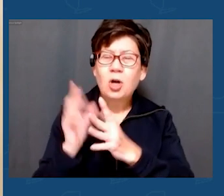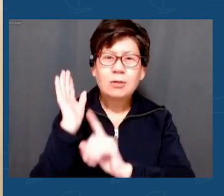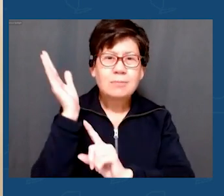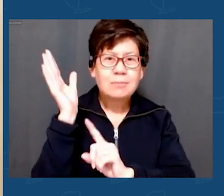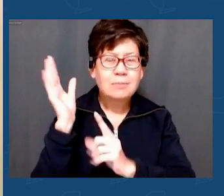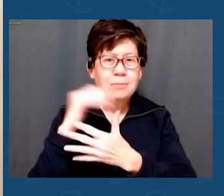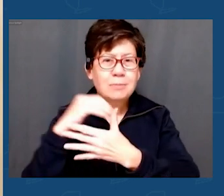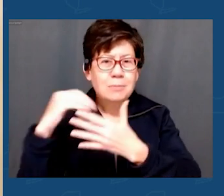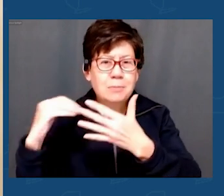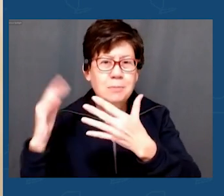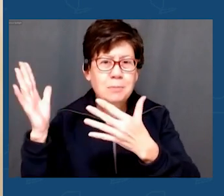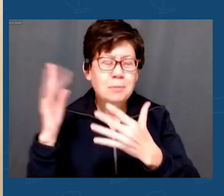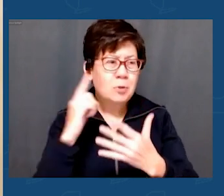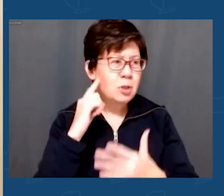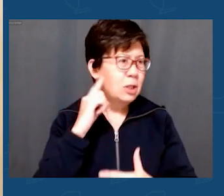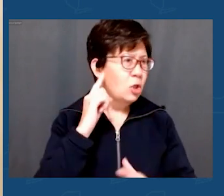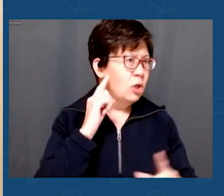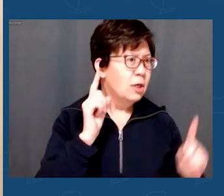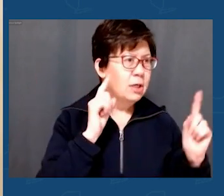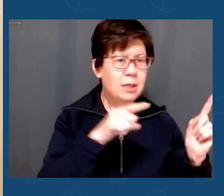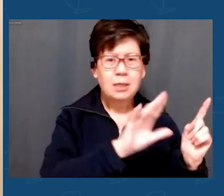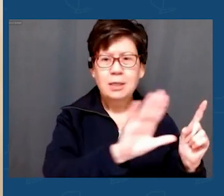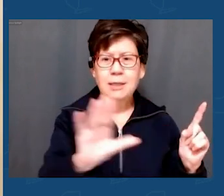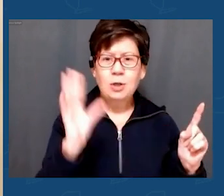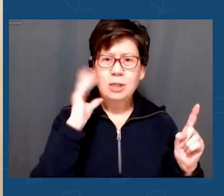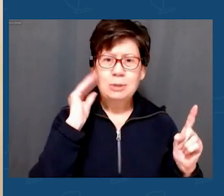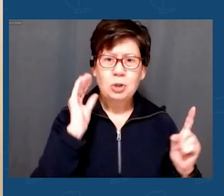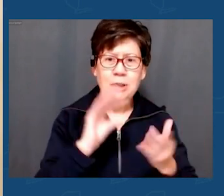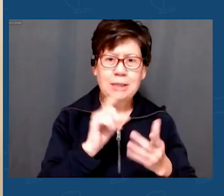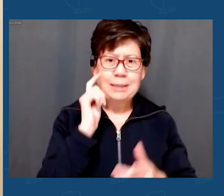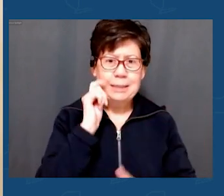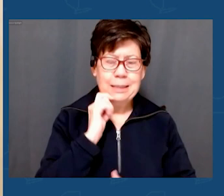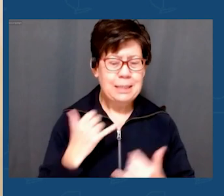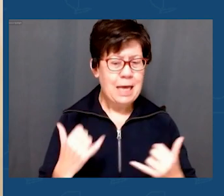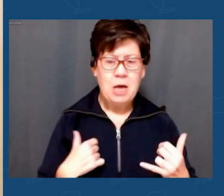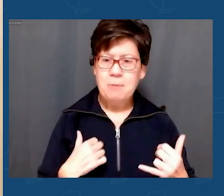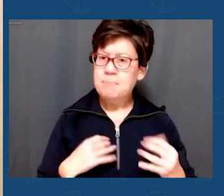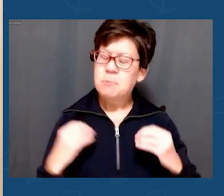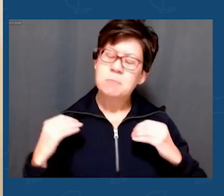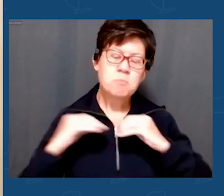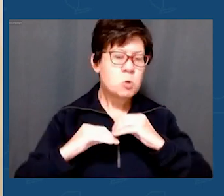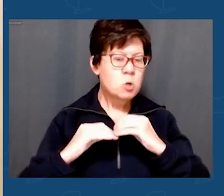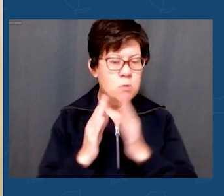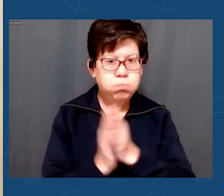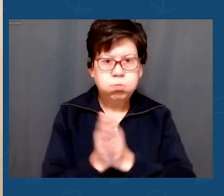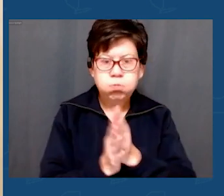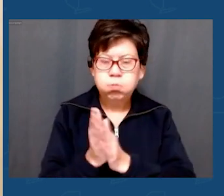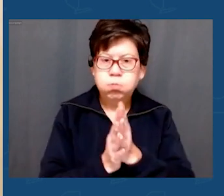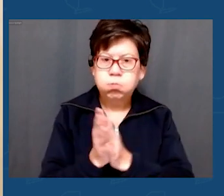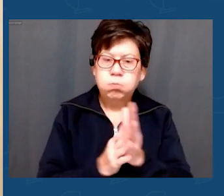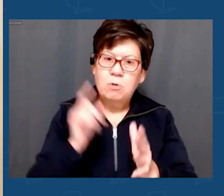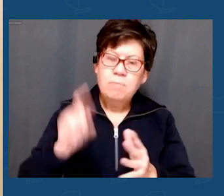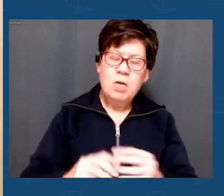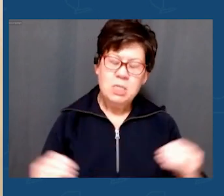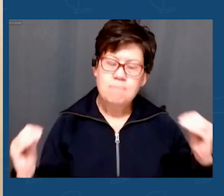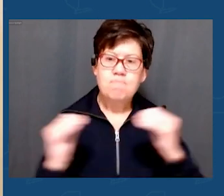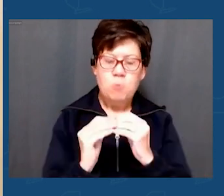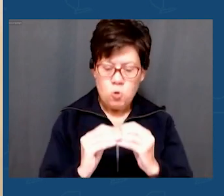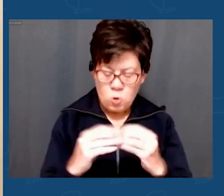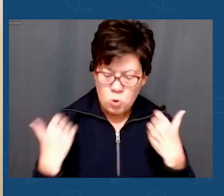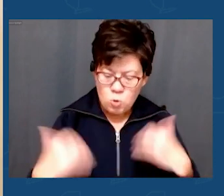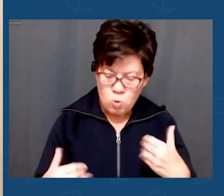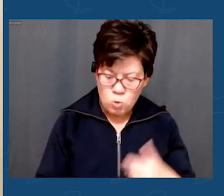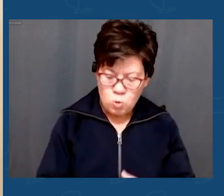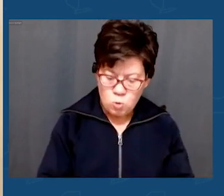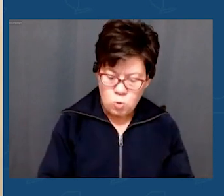who are affected, is driving me even further to the conclusion that more must be done. It's not just about stemming the learning